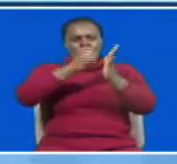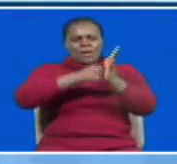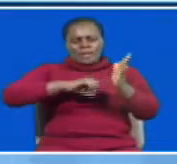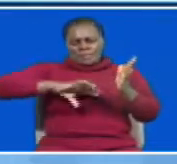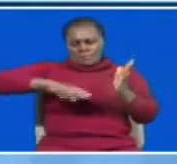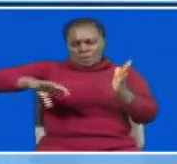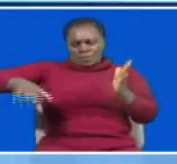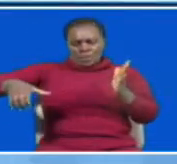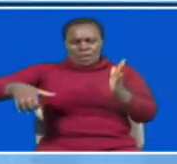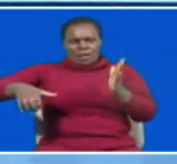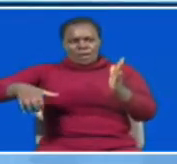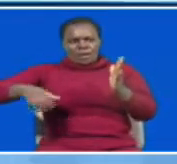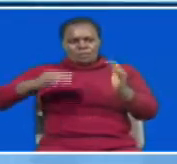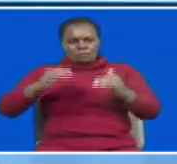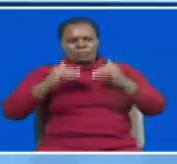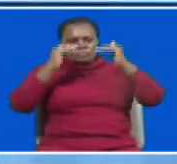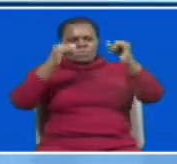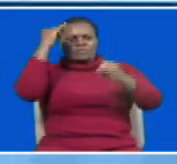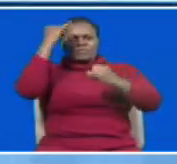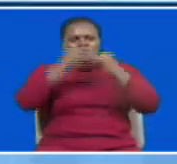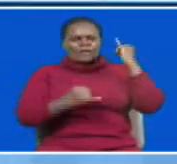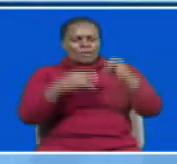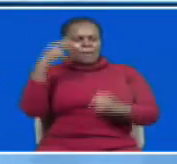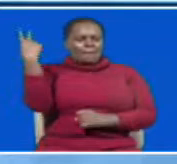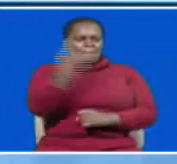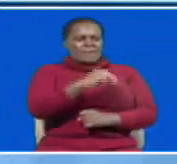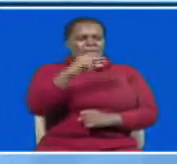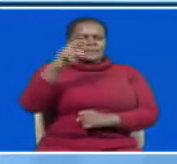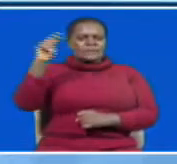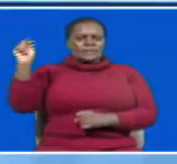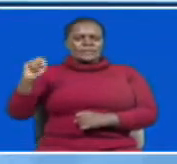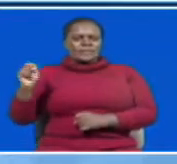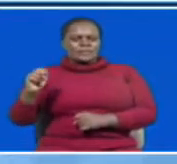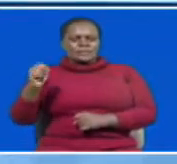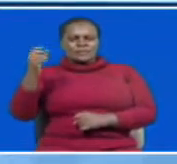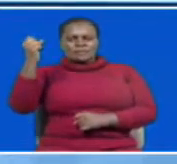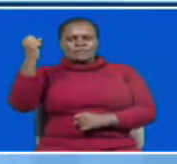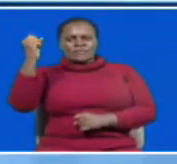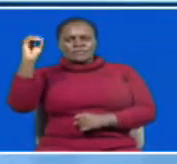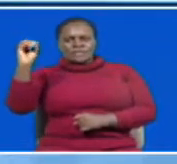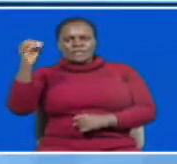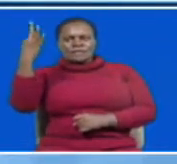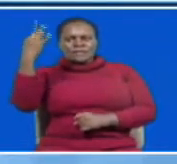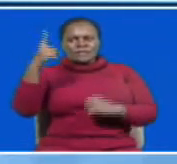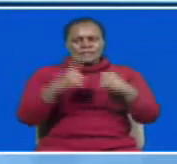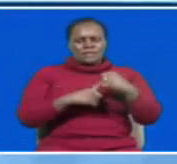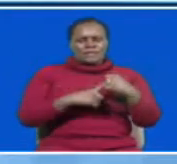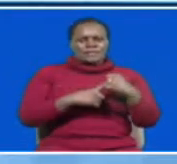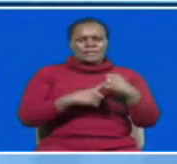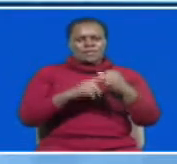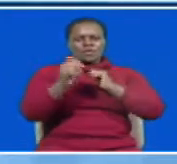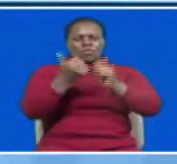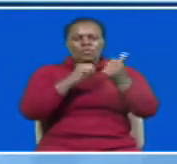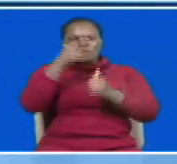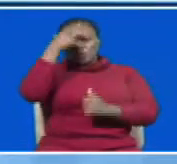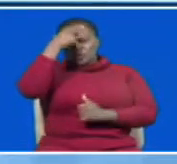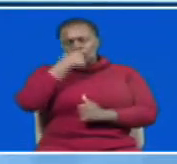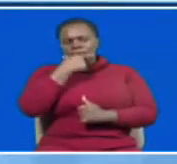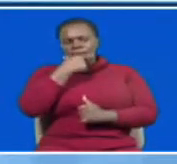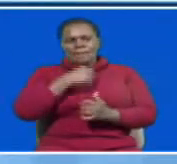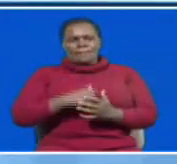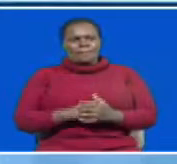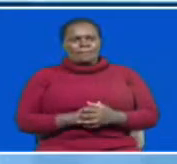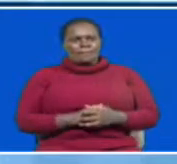basketball team will proceed to the finals after defeating Tharaka Nithi ladies team 50-36 in the inter-county games being held in Tharaka